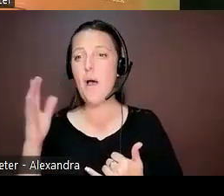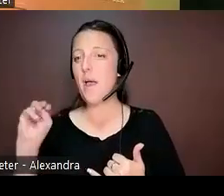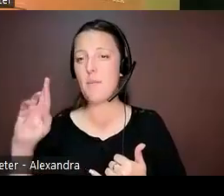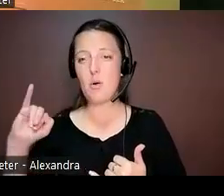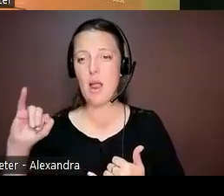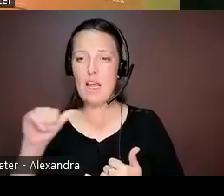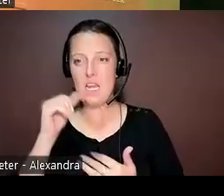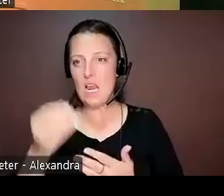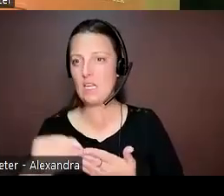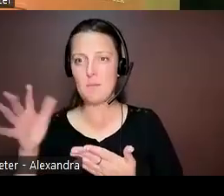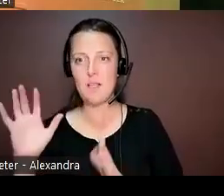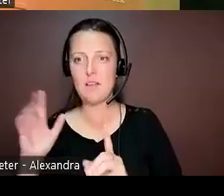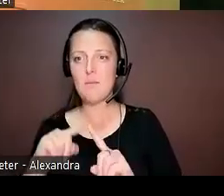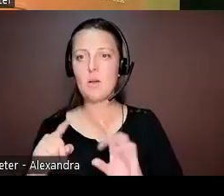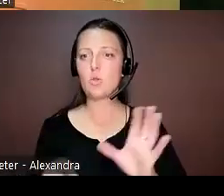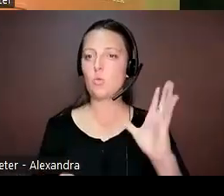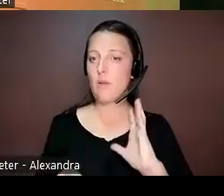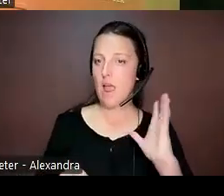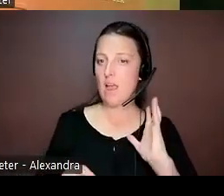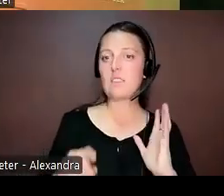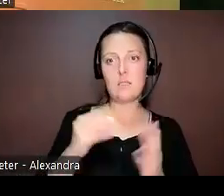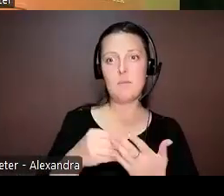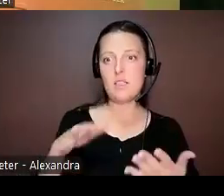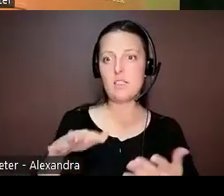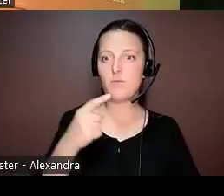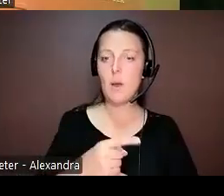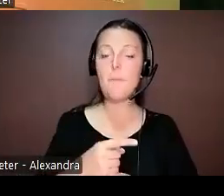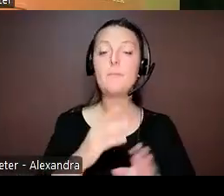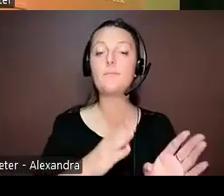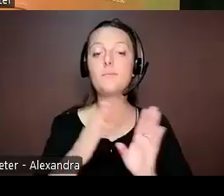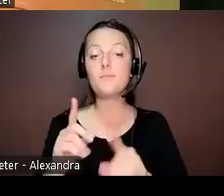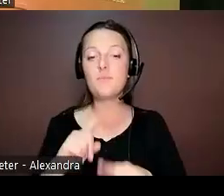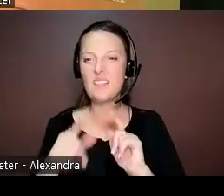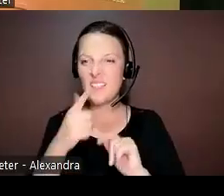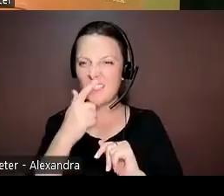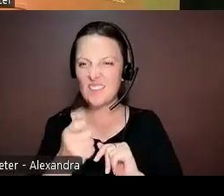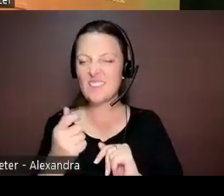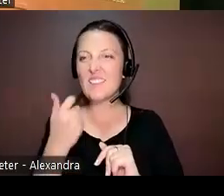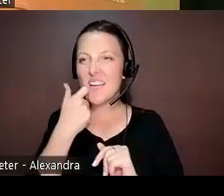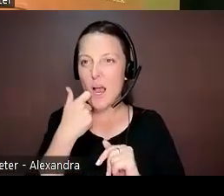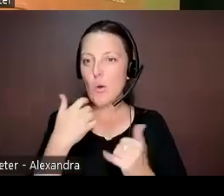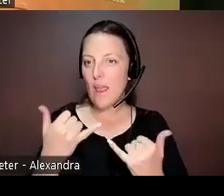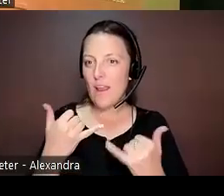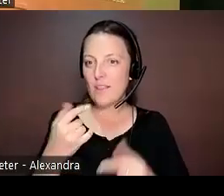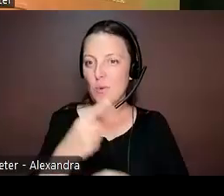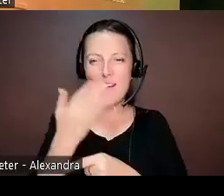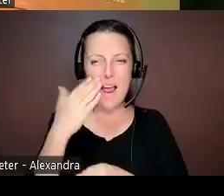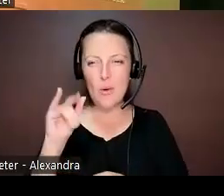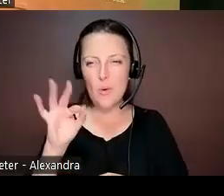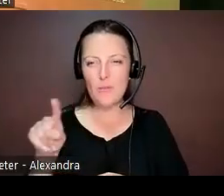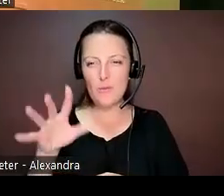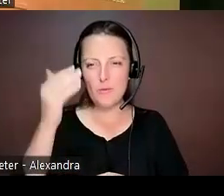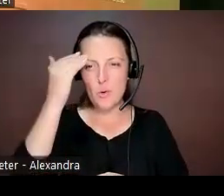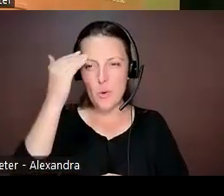But something, this is interesting. Nowadays, I don't know if you know, every medical student first year